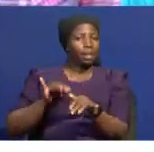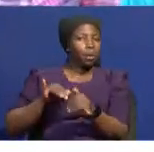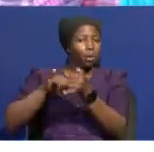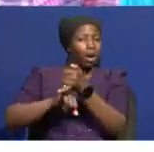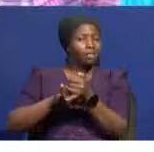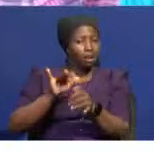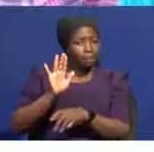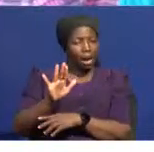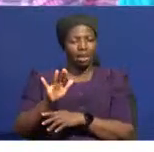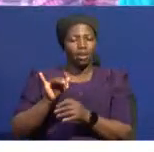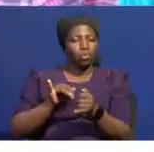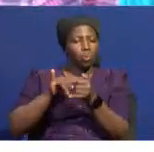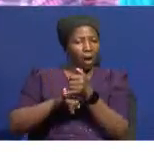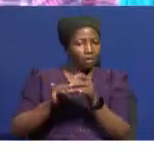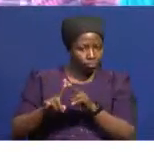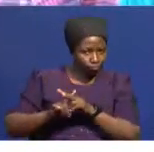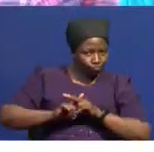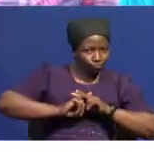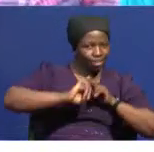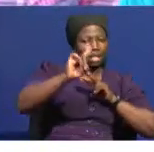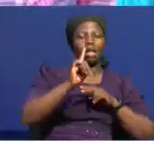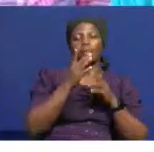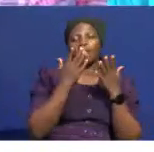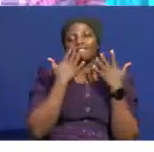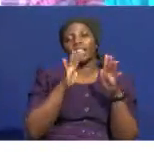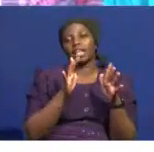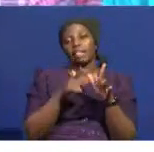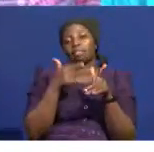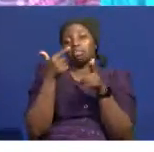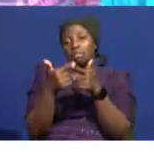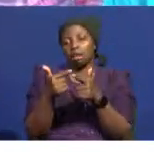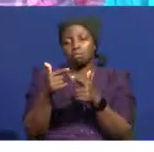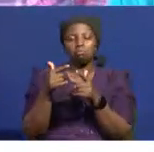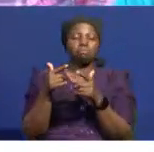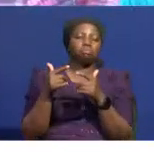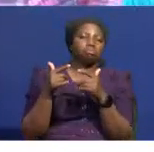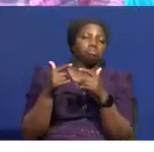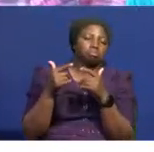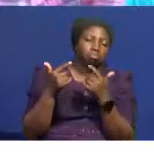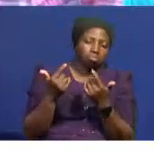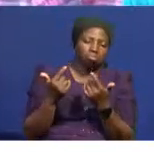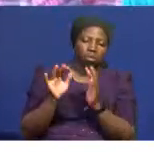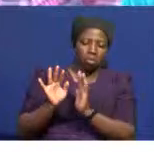yangu, shemeji akatoroka. So akachukulia advantage ya